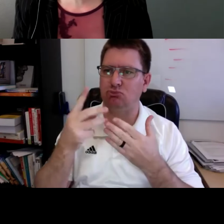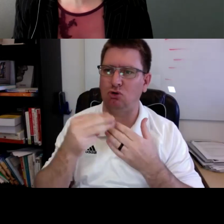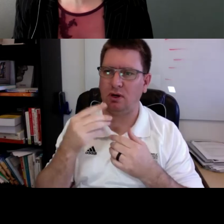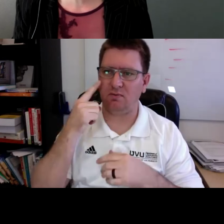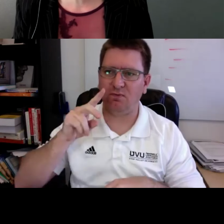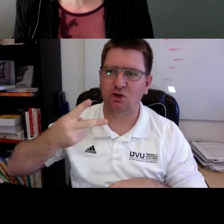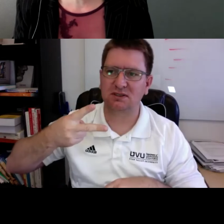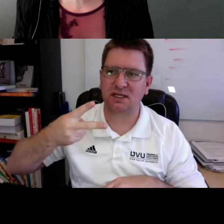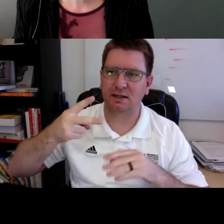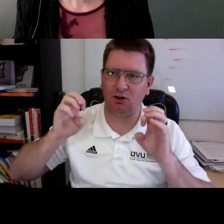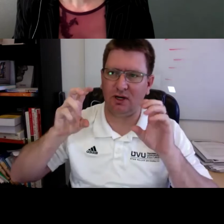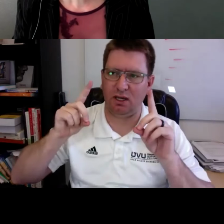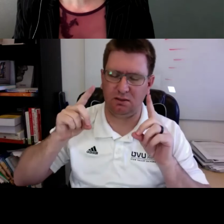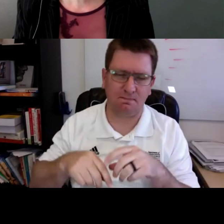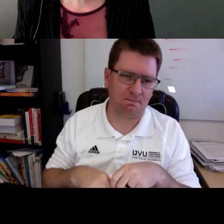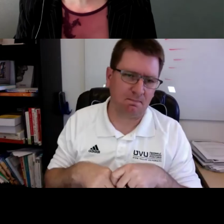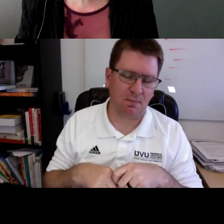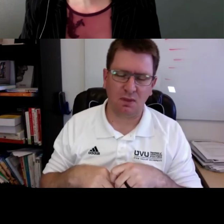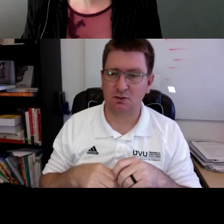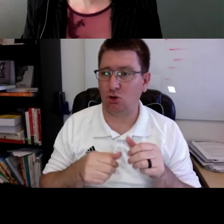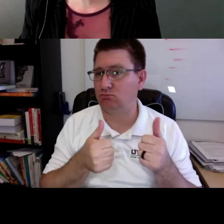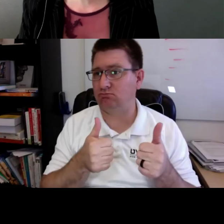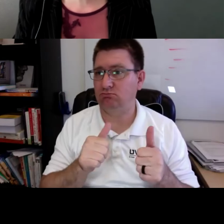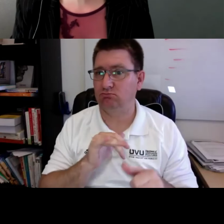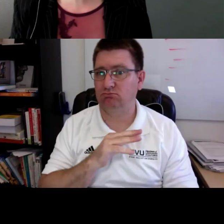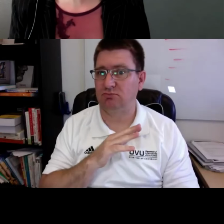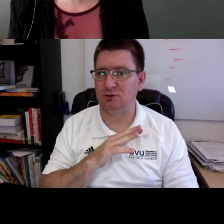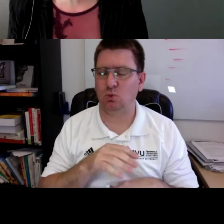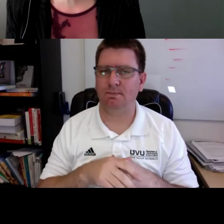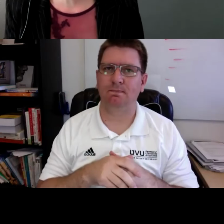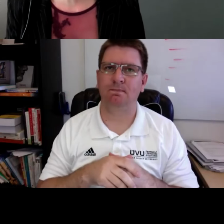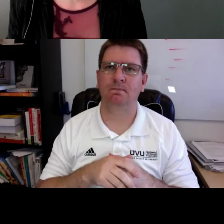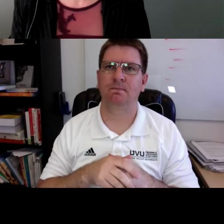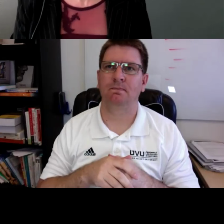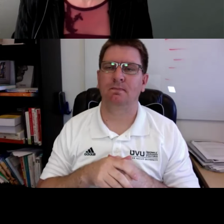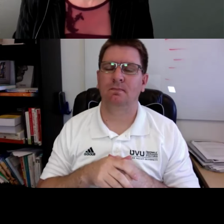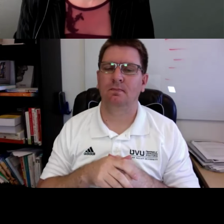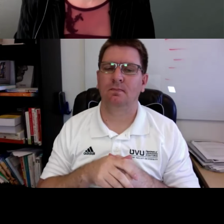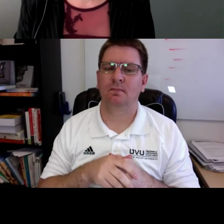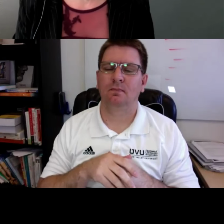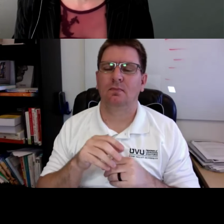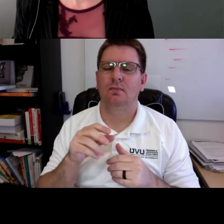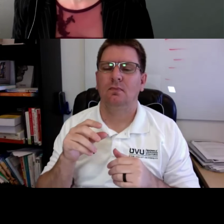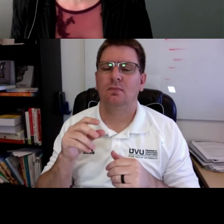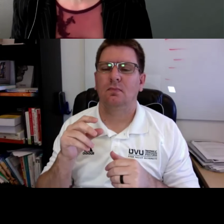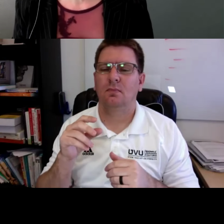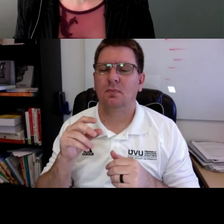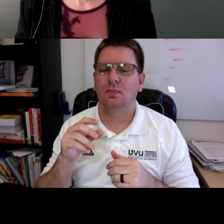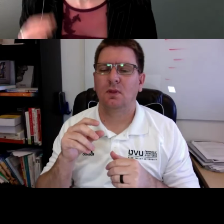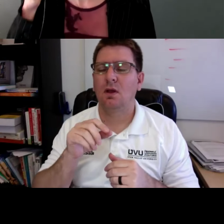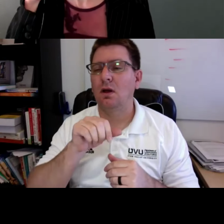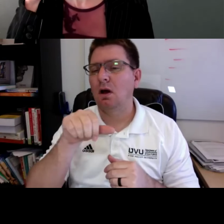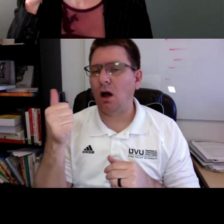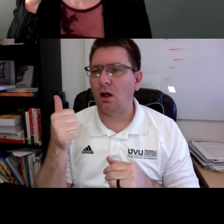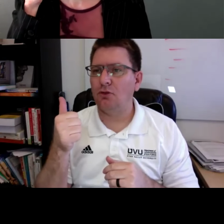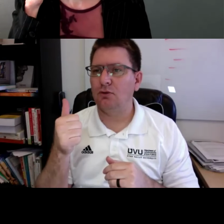so we contribute both parts to that degree for education. So that's super cool, that licensure.